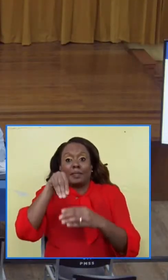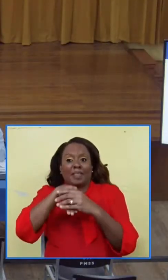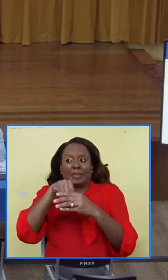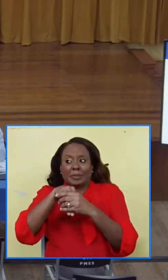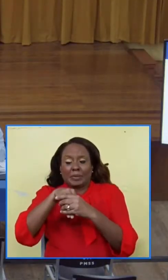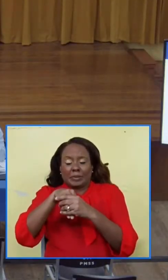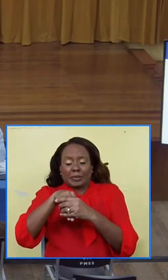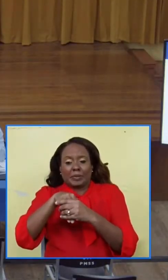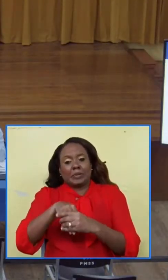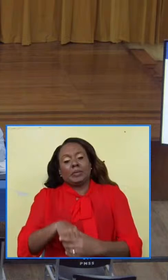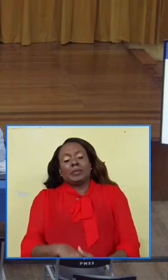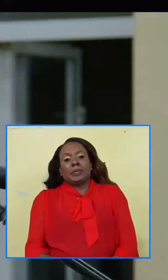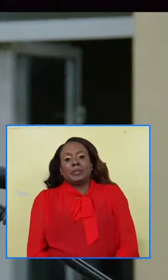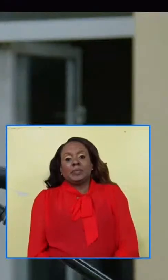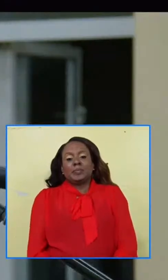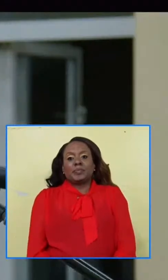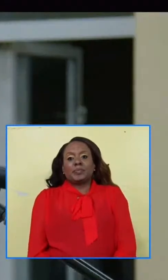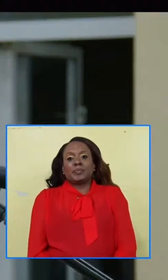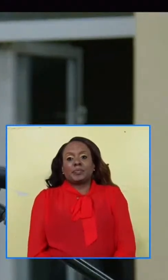right? Because